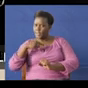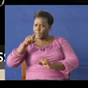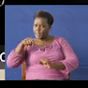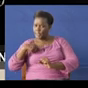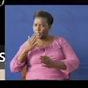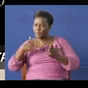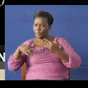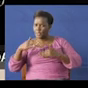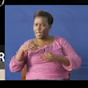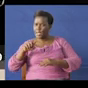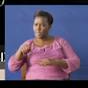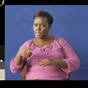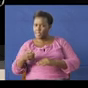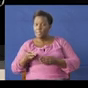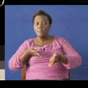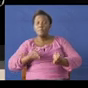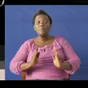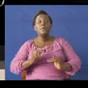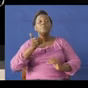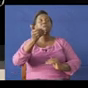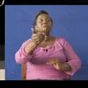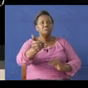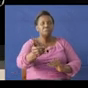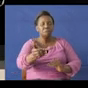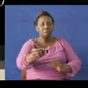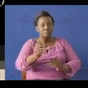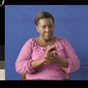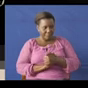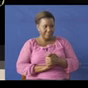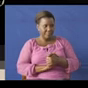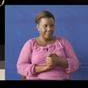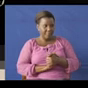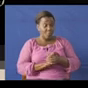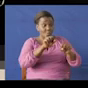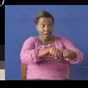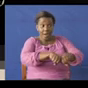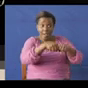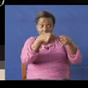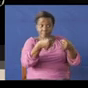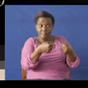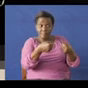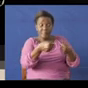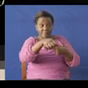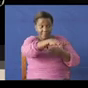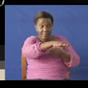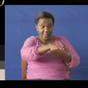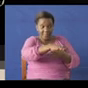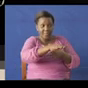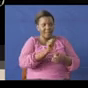the ability of the future generations to meet their needs. Any environmental